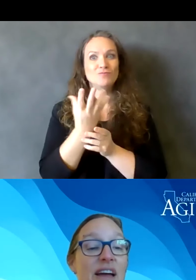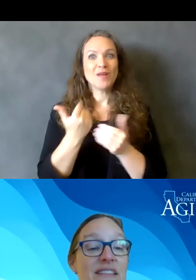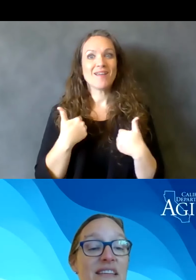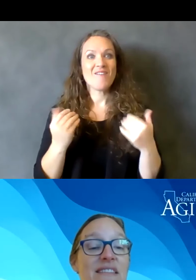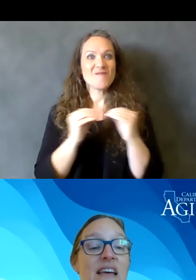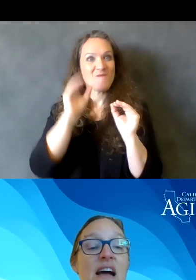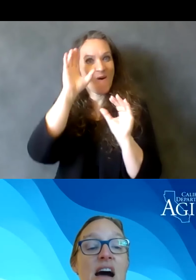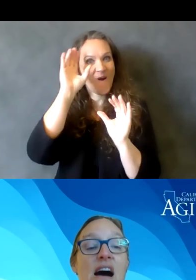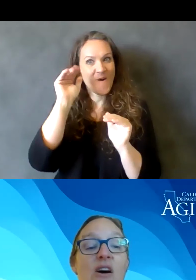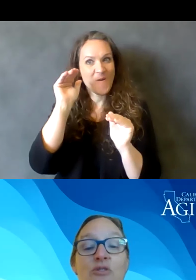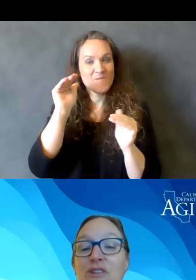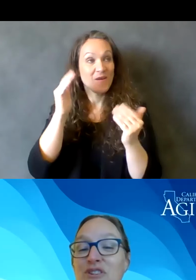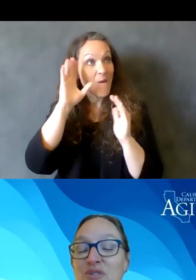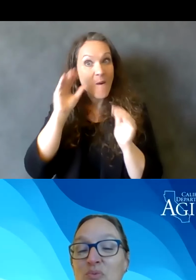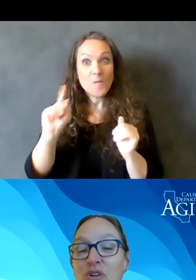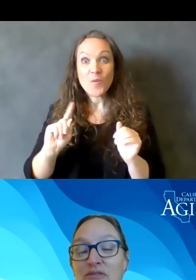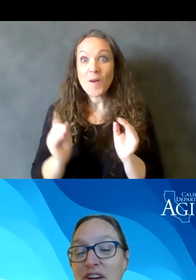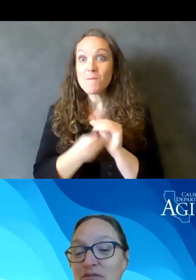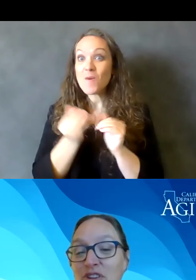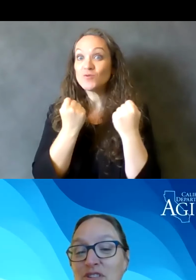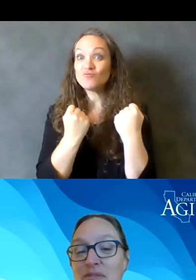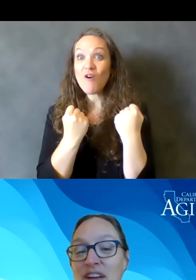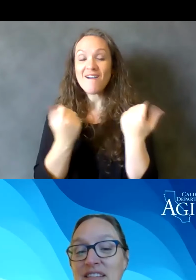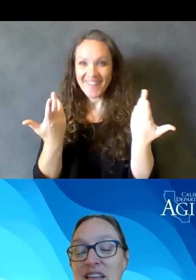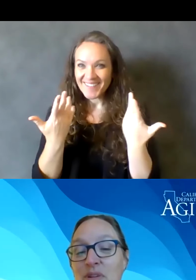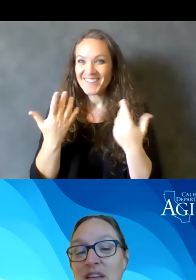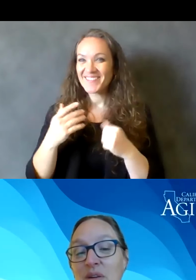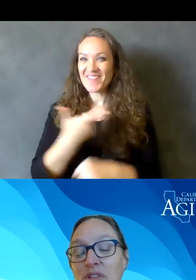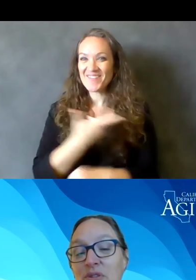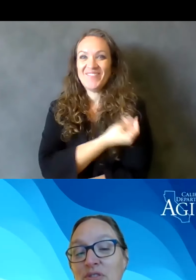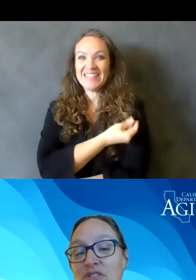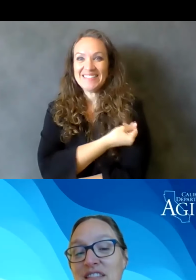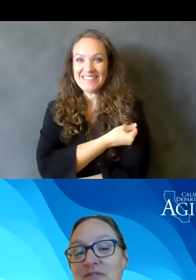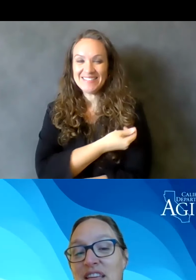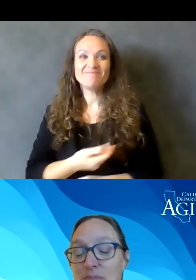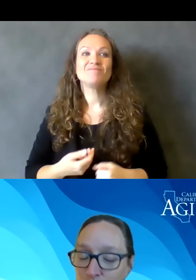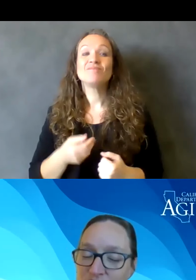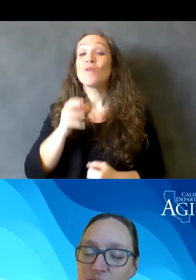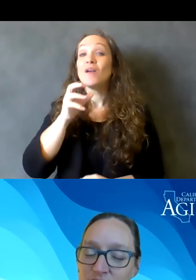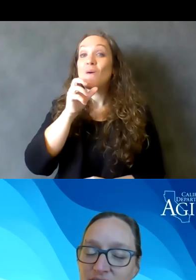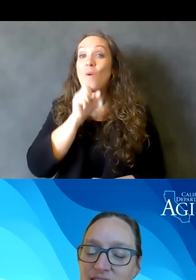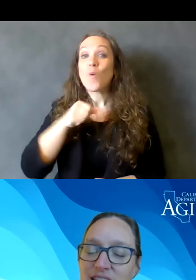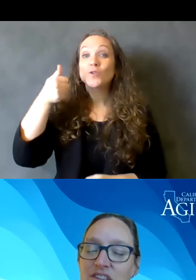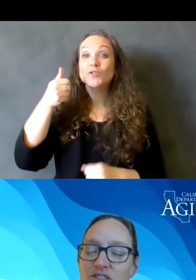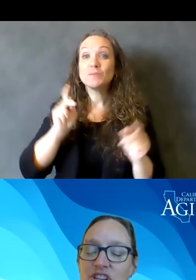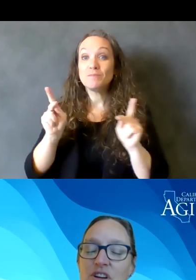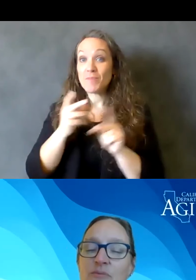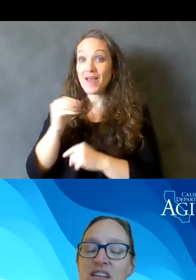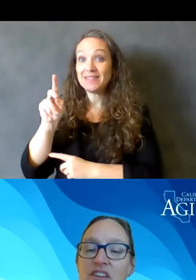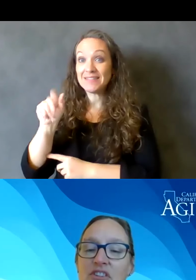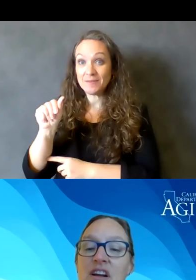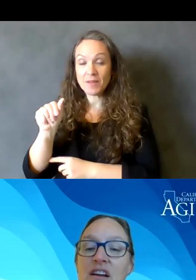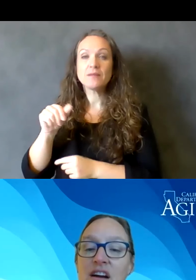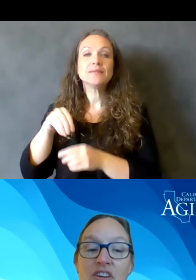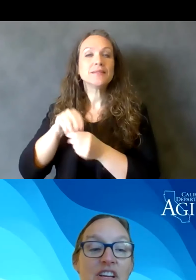than in the vaccines. Older adults were the very first to be vaccinated, beginning with the older adults living and people with disabilities in nursing homes